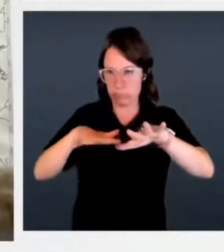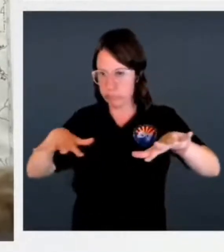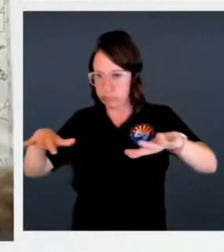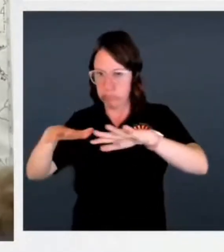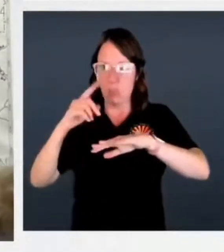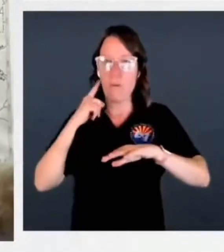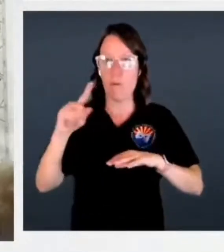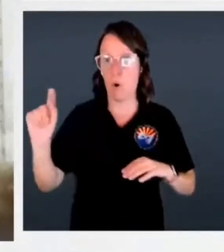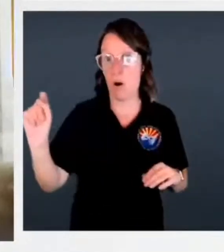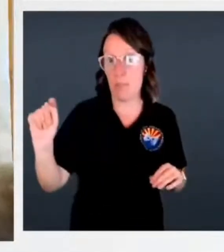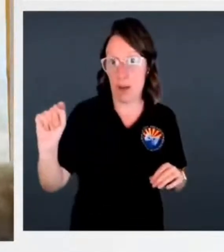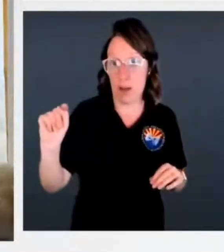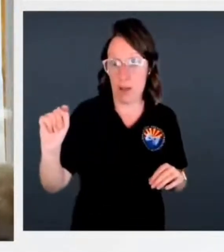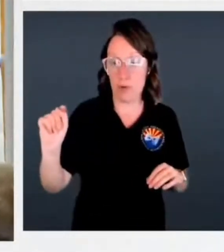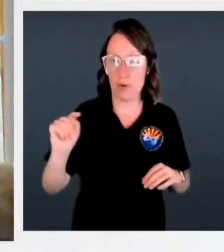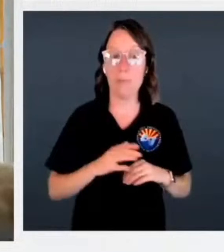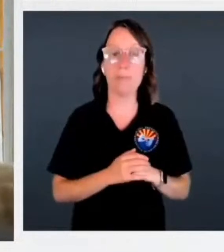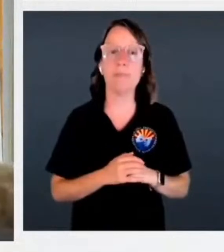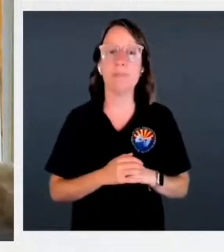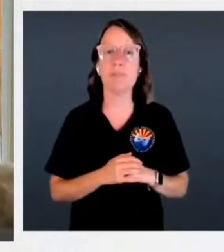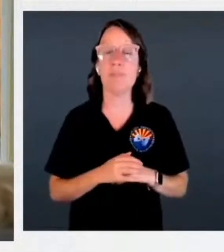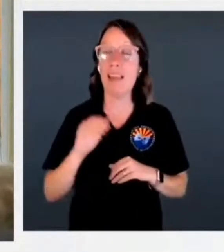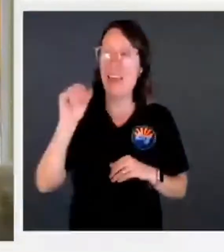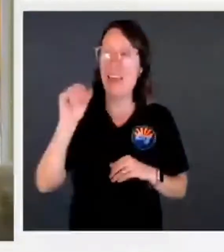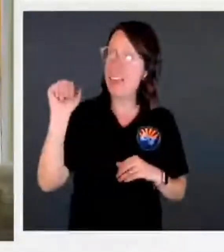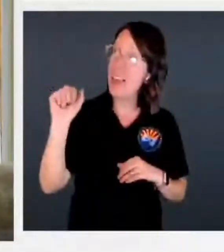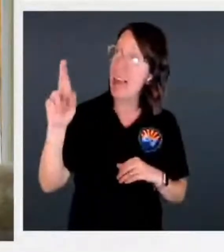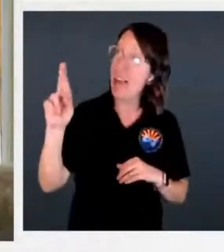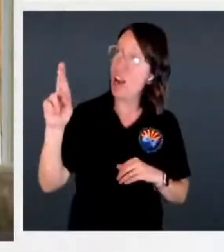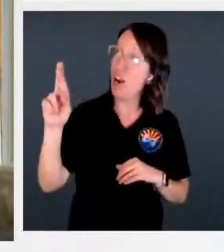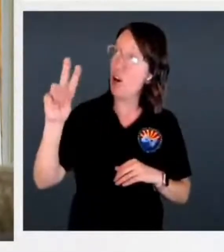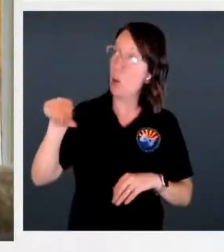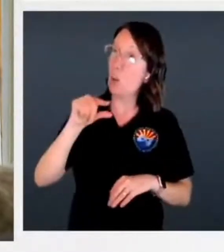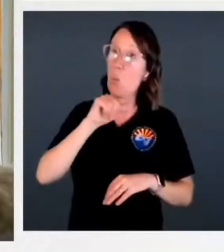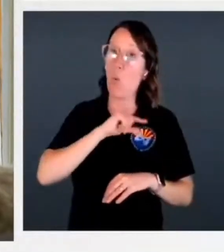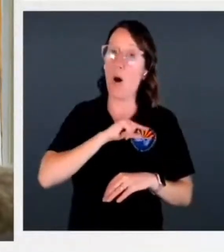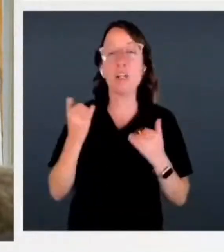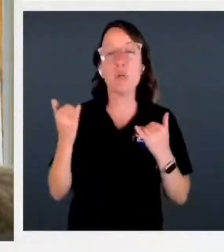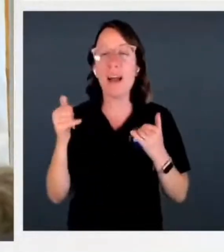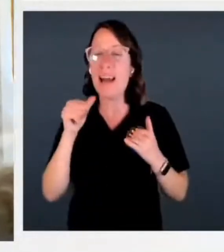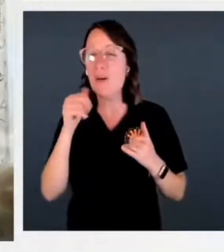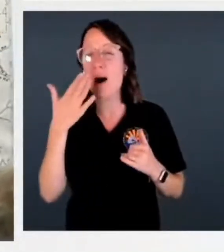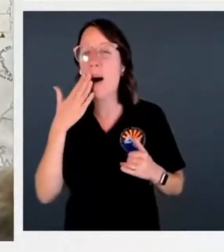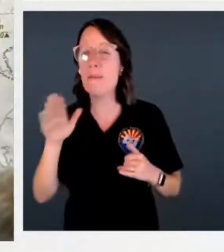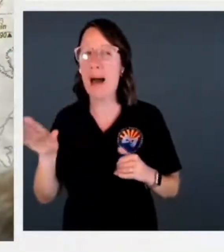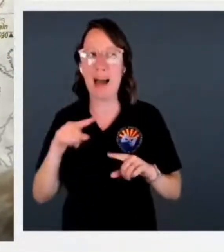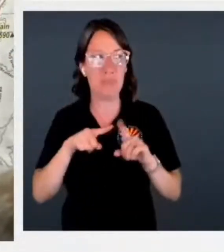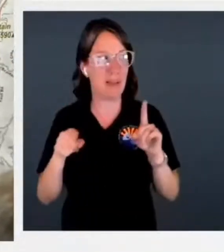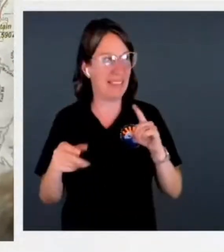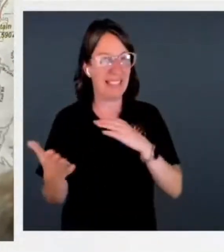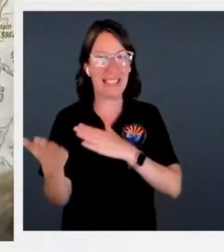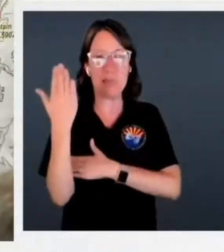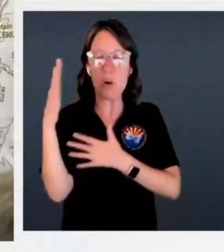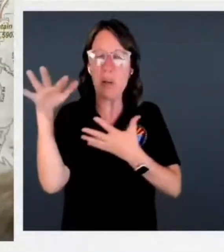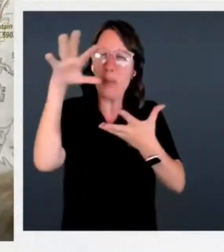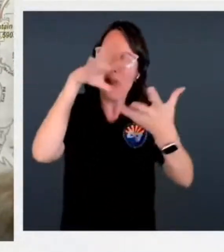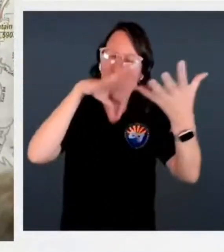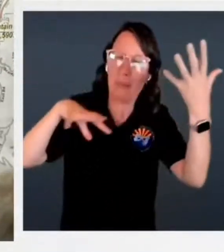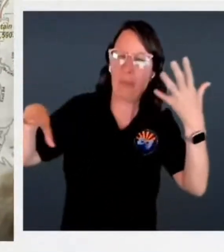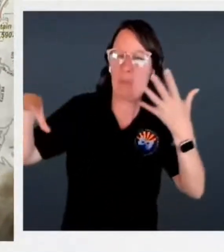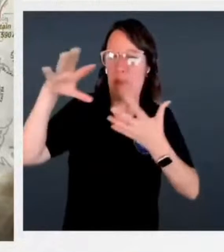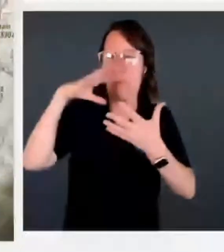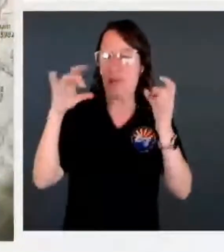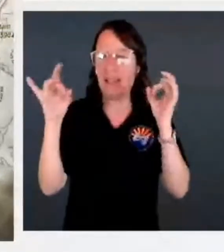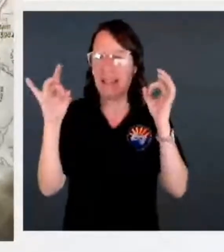things. AQI, Air Quality Index. Right now it's not too bad, right? But this morning, oh, that was terrible. So we've, as the county, have put out a couple more